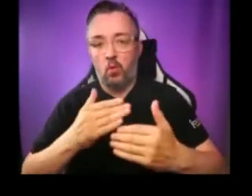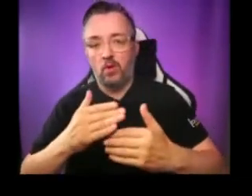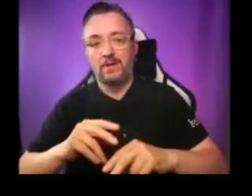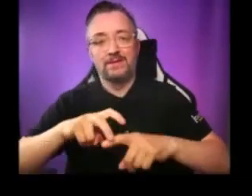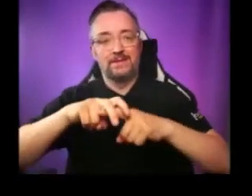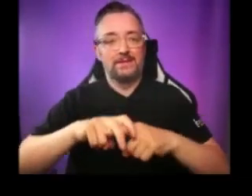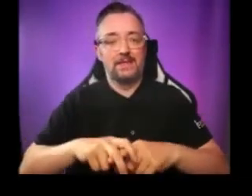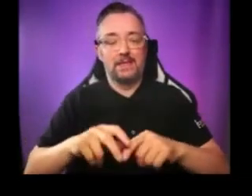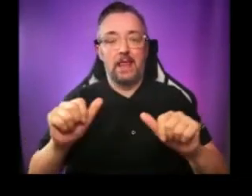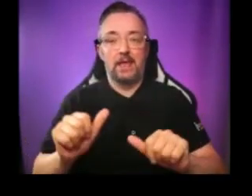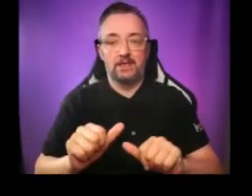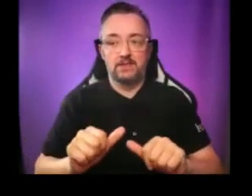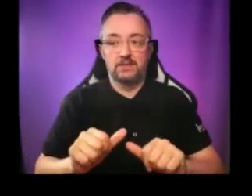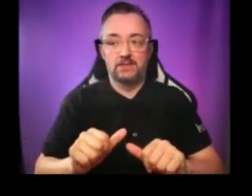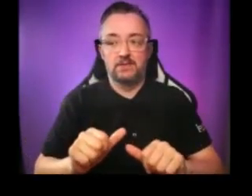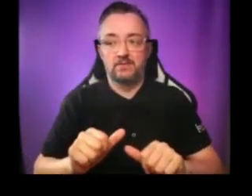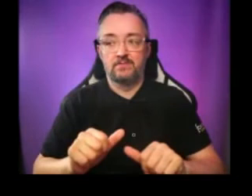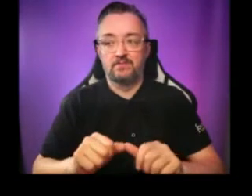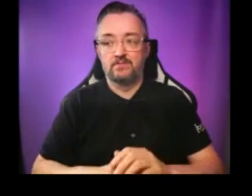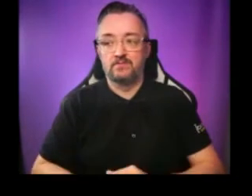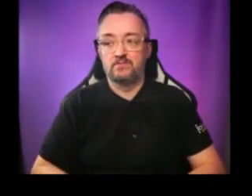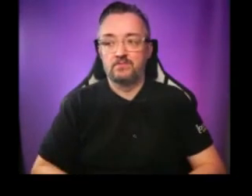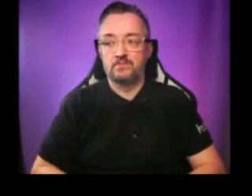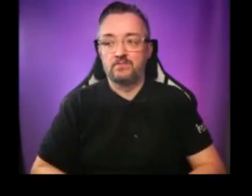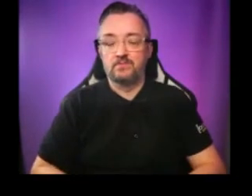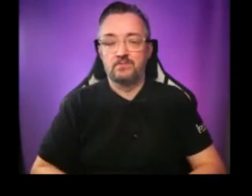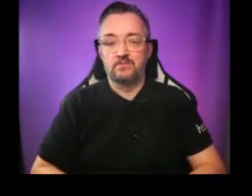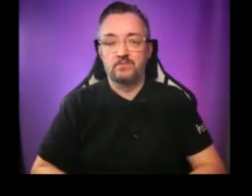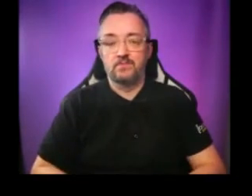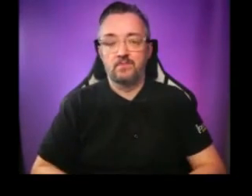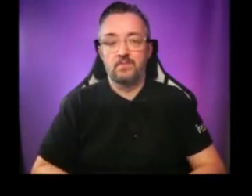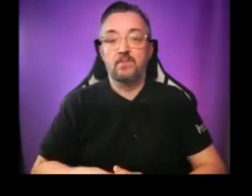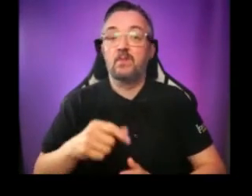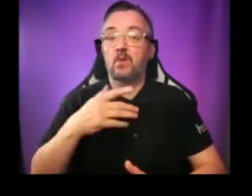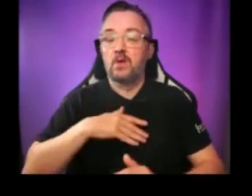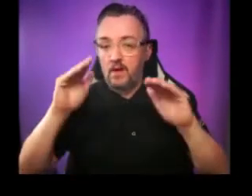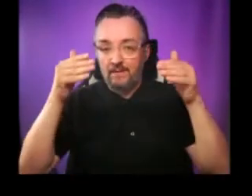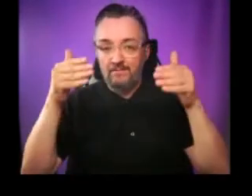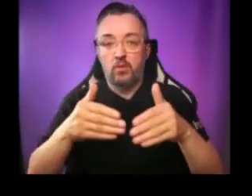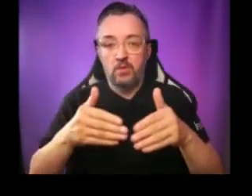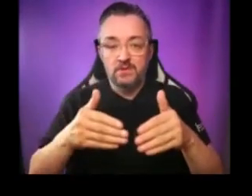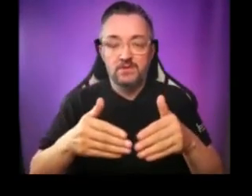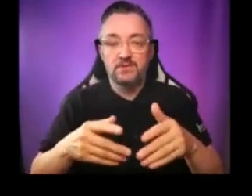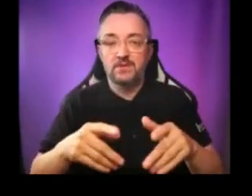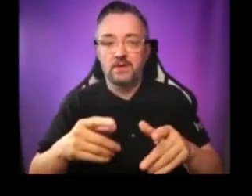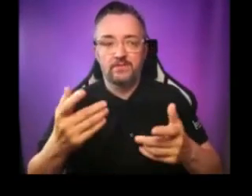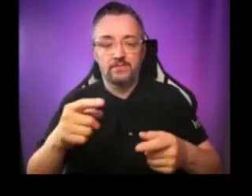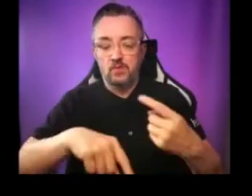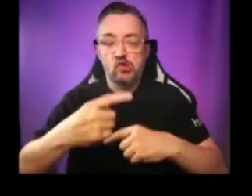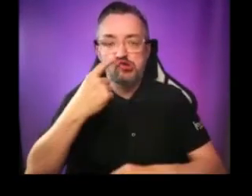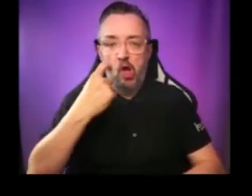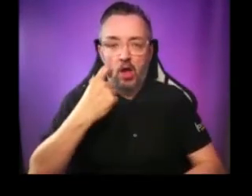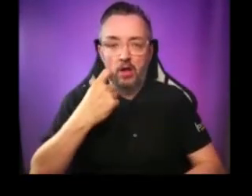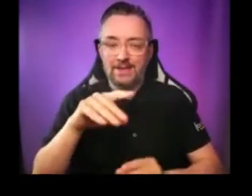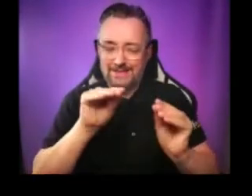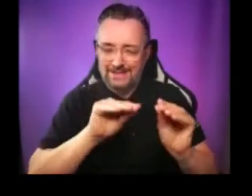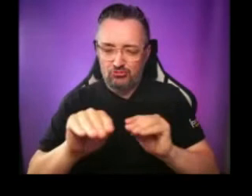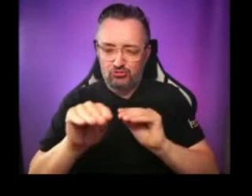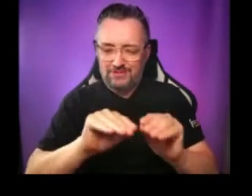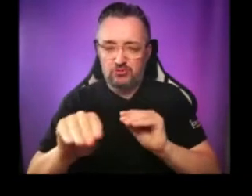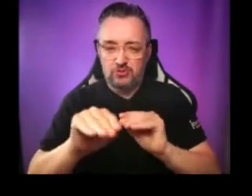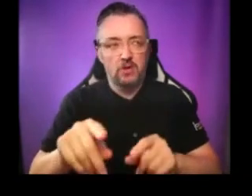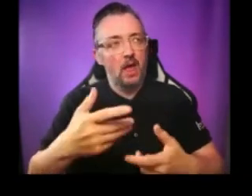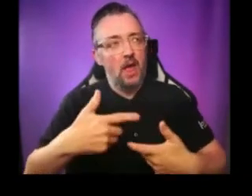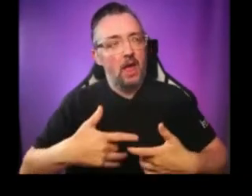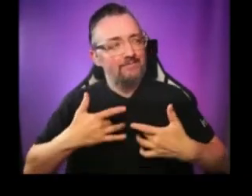lives, including whilst in the classroom. And importantly, it focuses on teaching young minds to think about how they feel, how they think, and